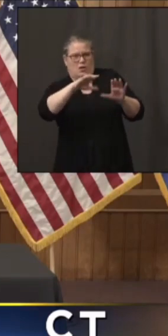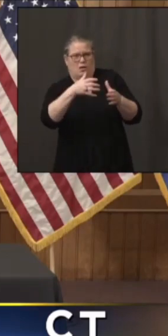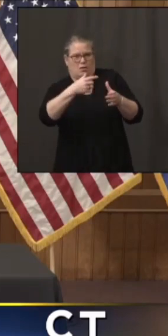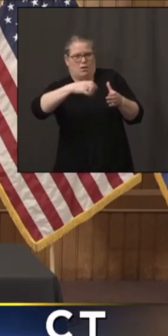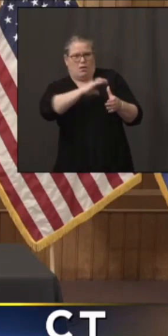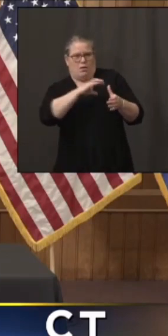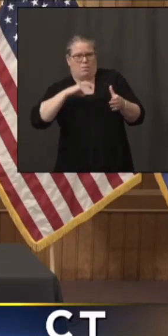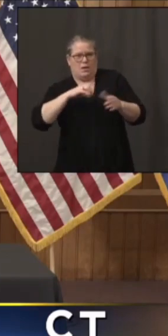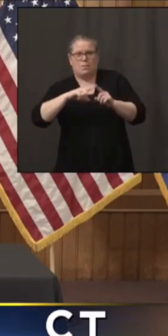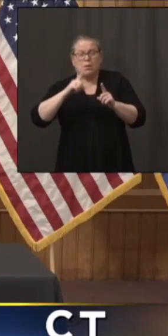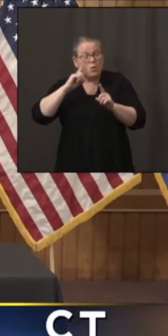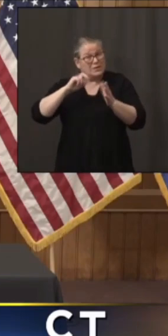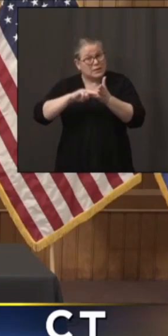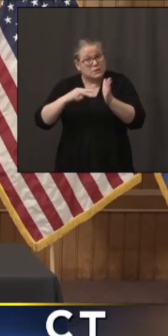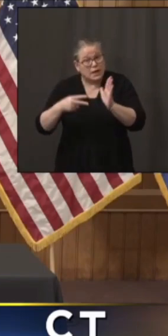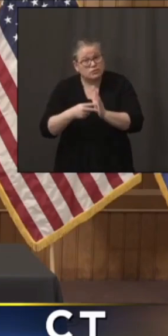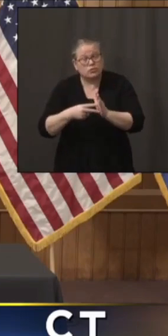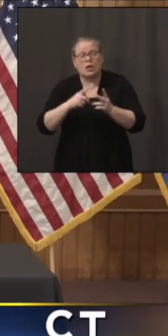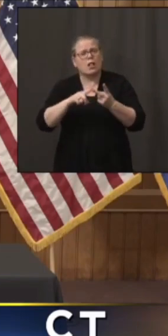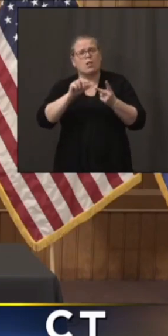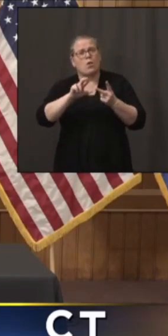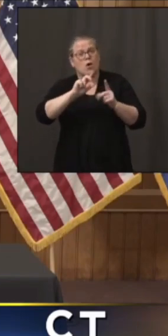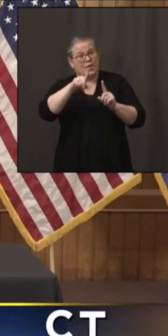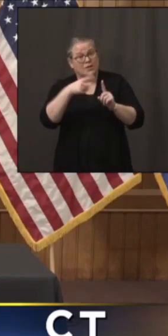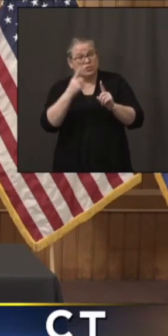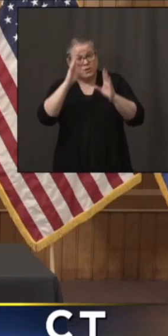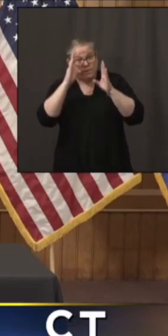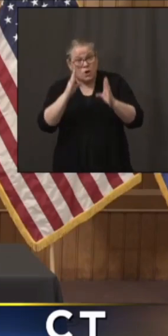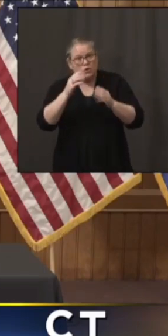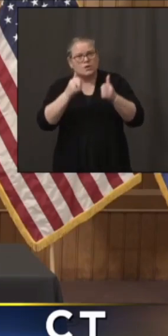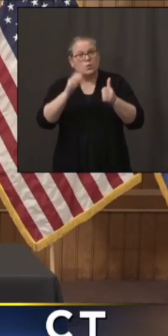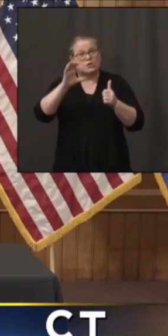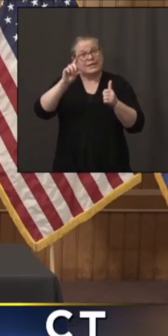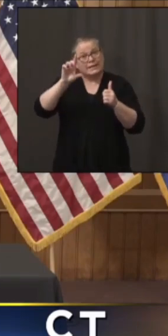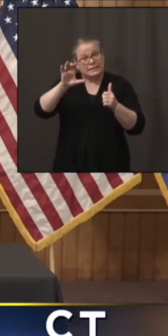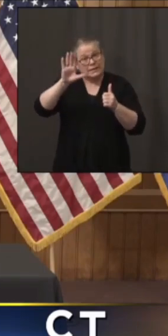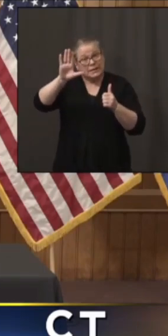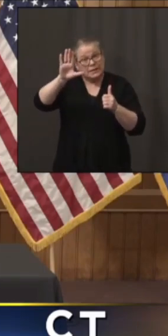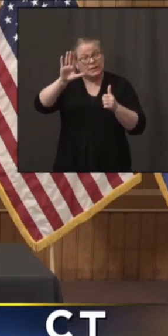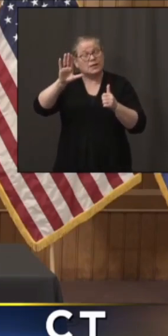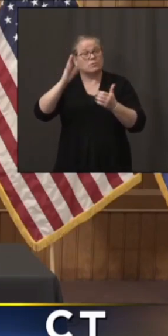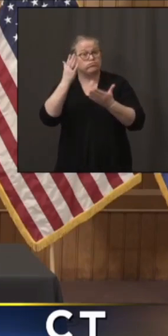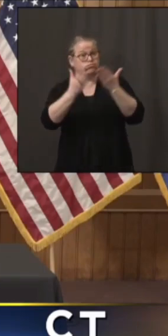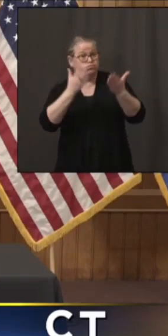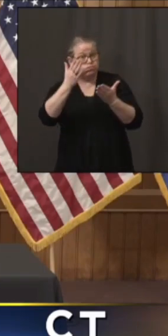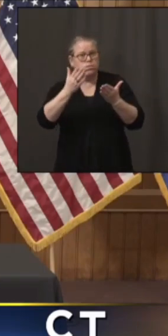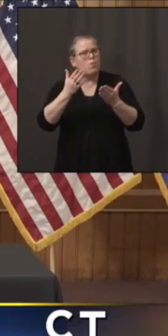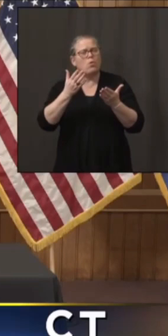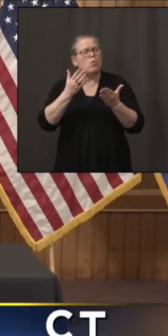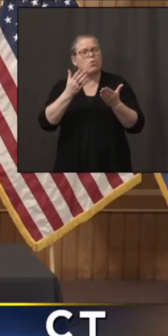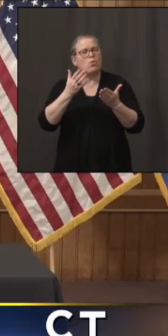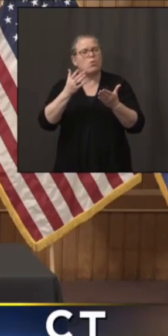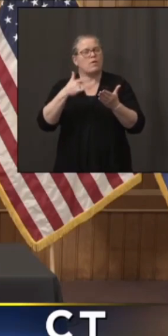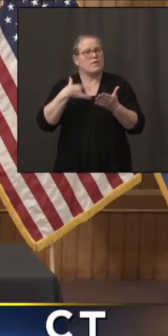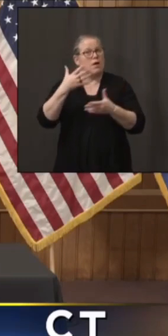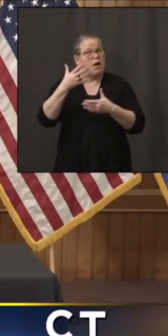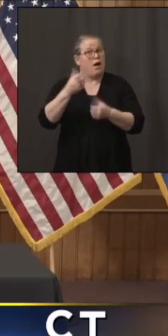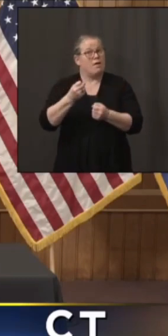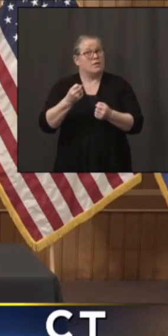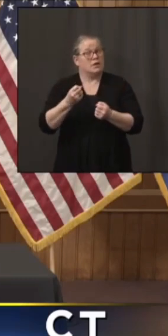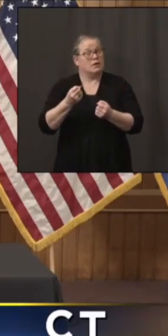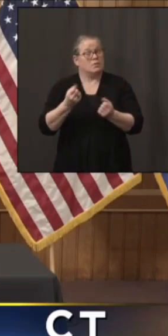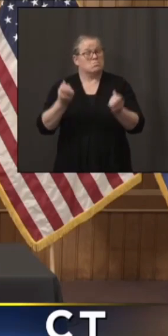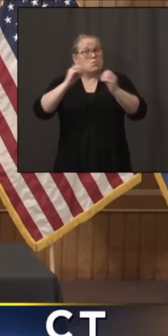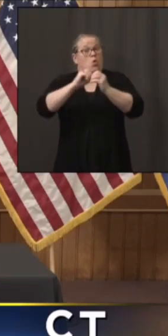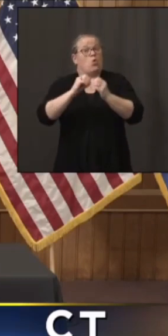that was intentional, if they're just focusing on the ones that CDC is confident poses a higher risk,